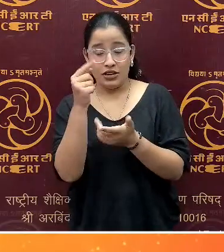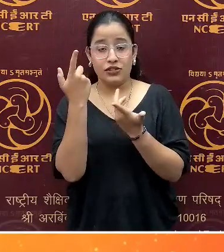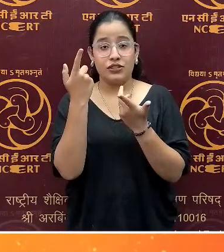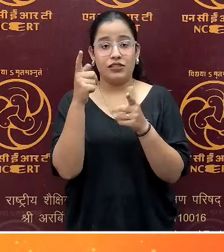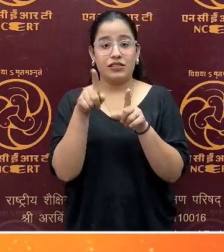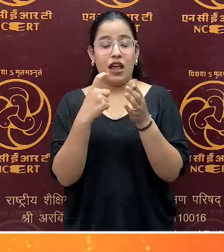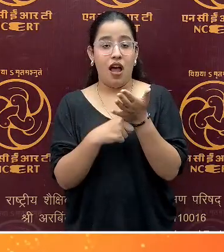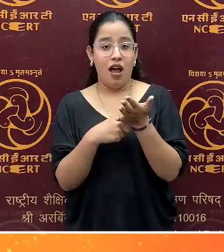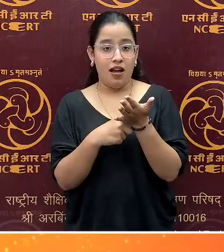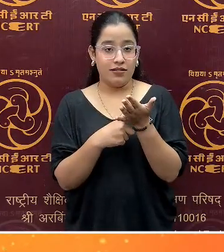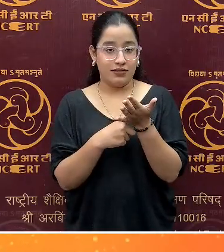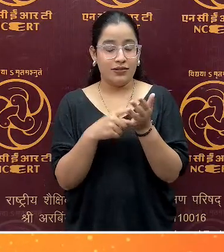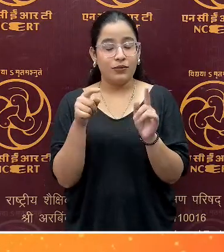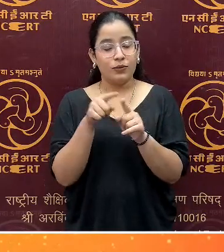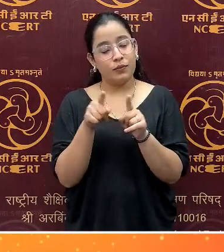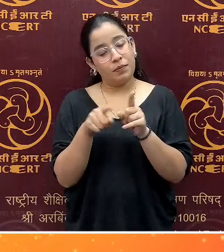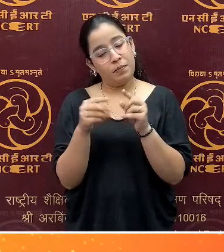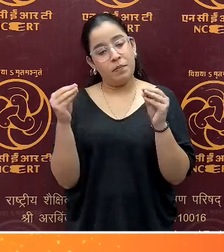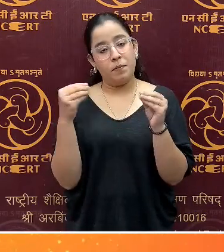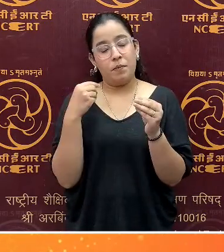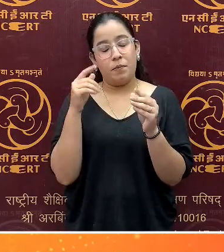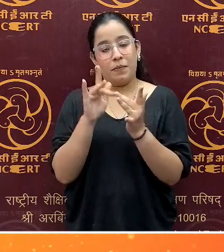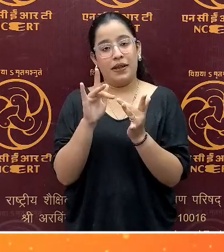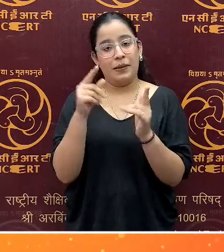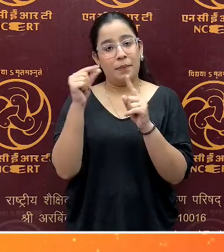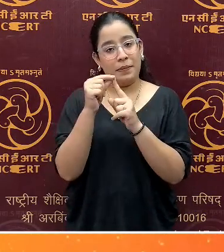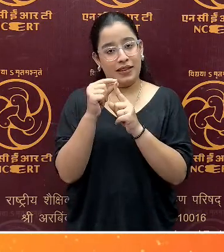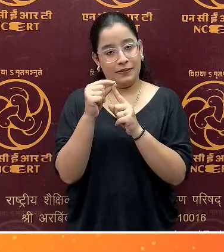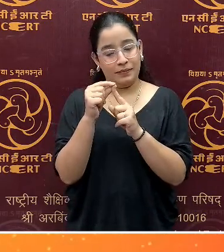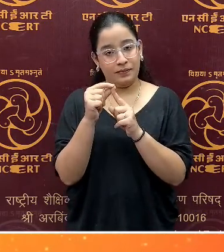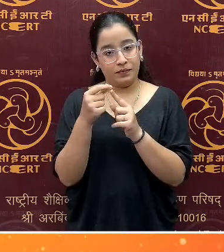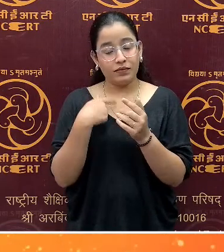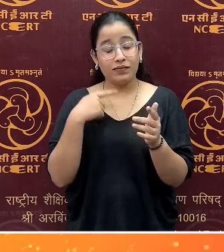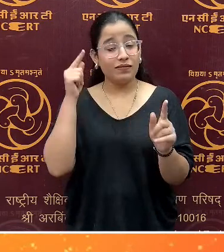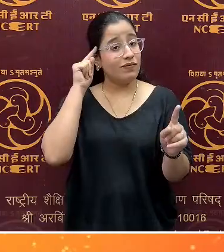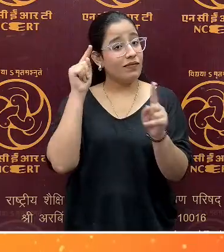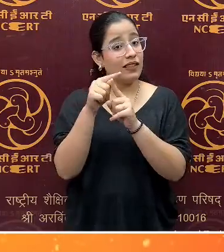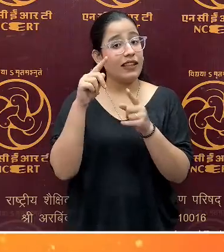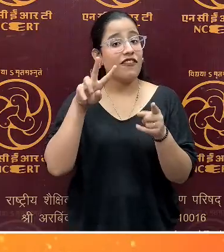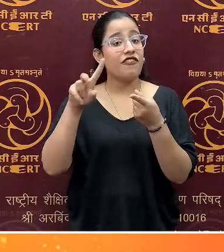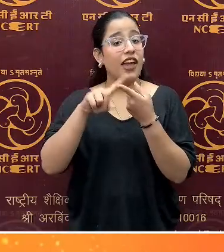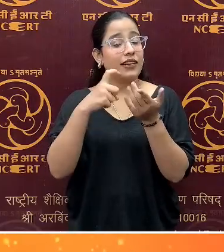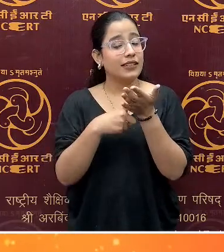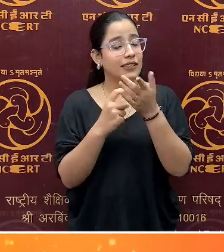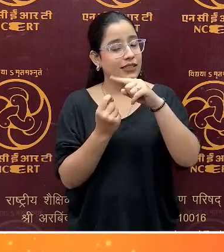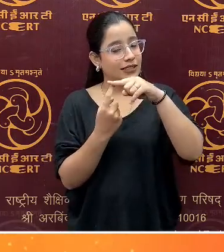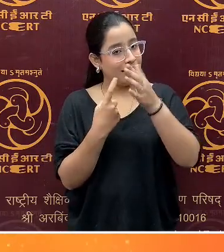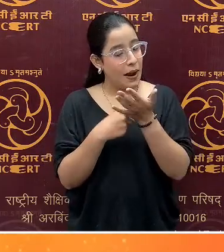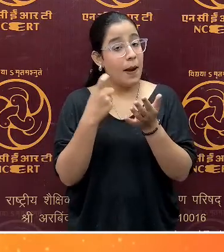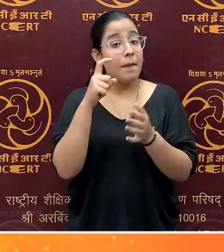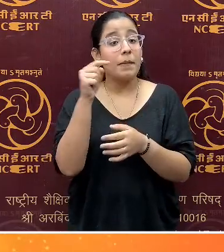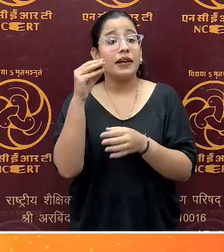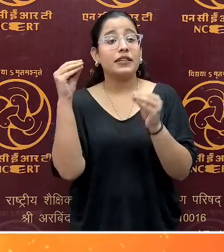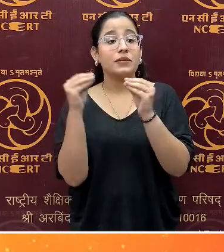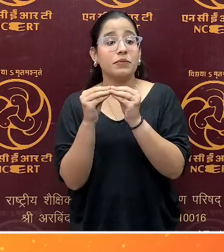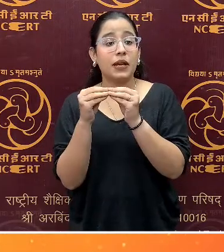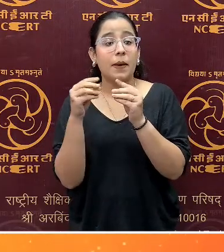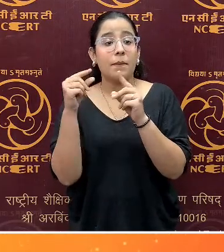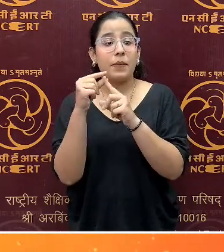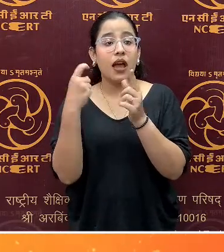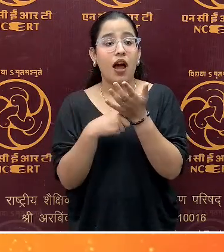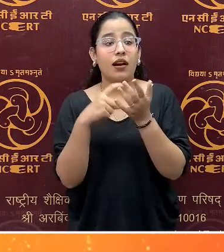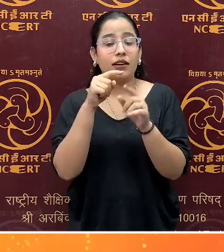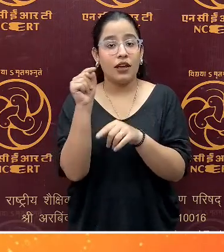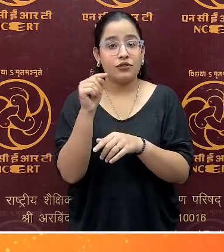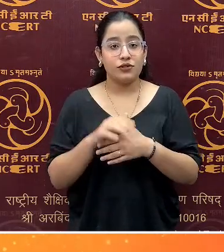straight line where P is its midpoint. So PR vector represents B, the minus B is represented by PR dash vector.